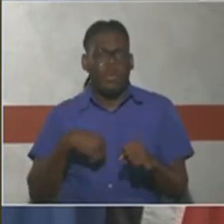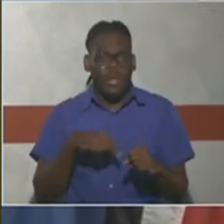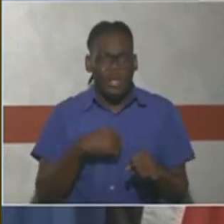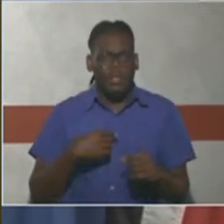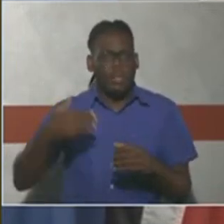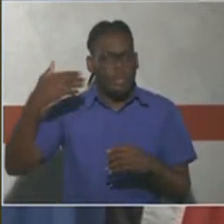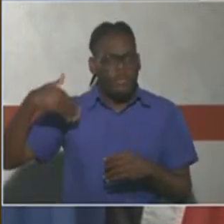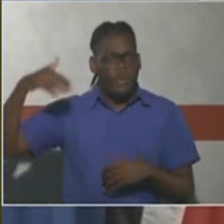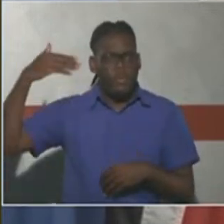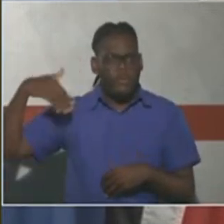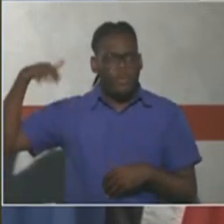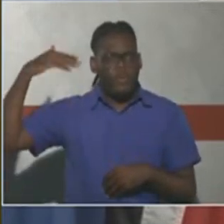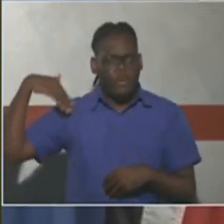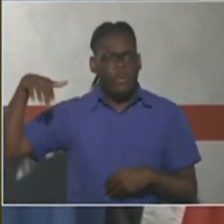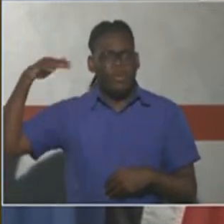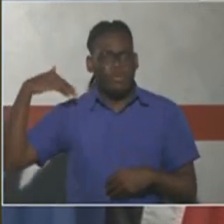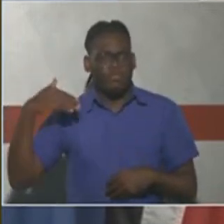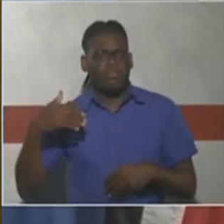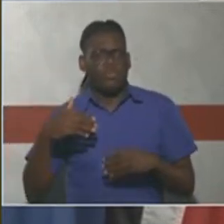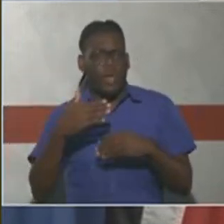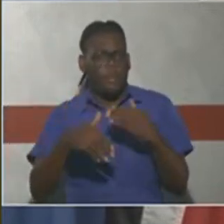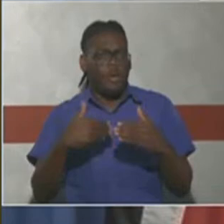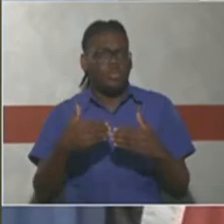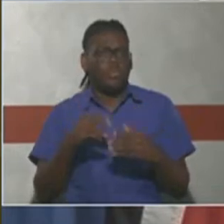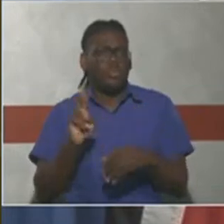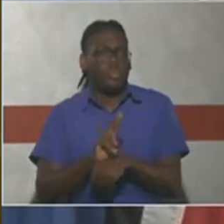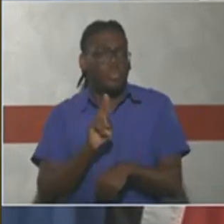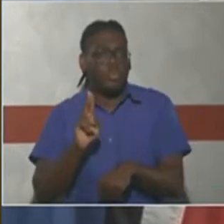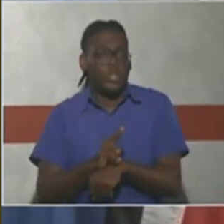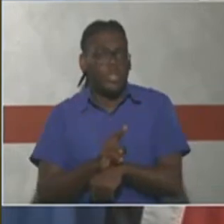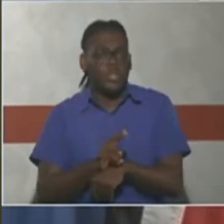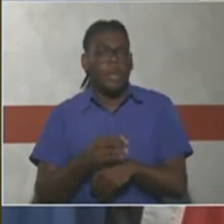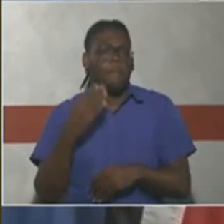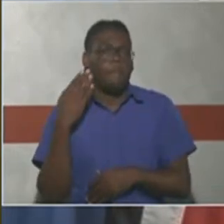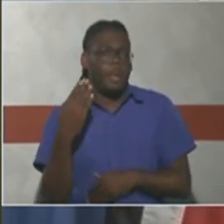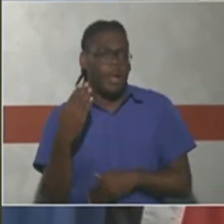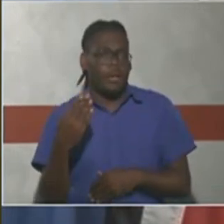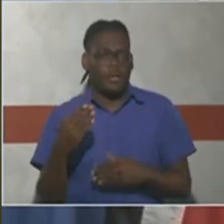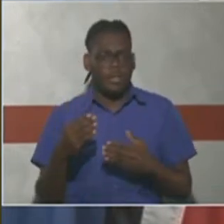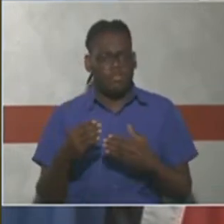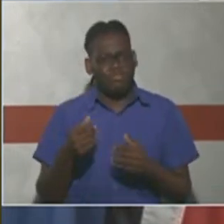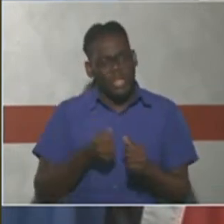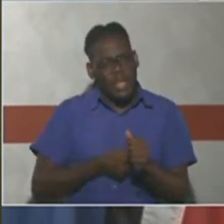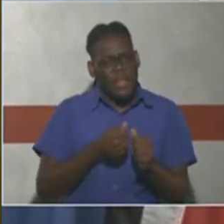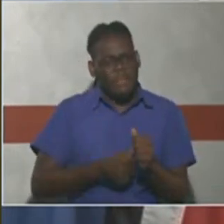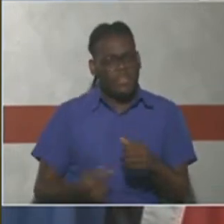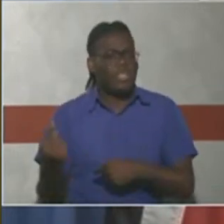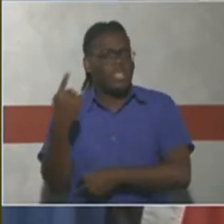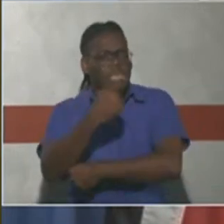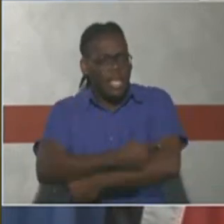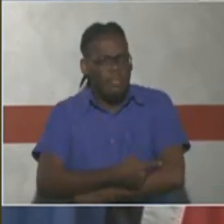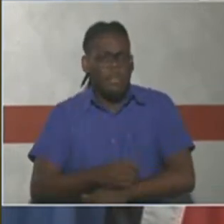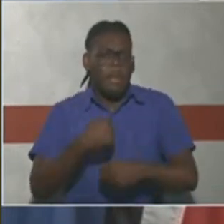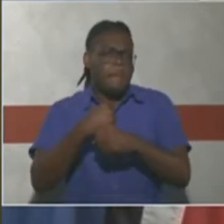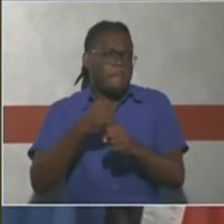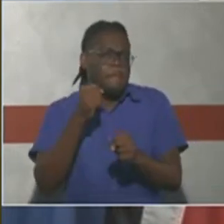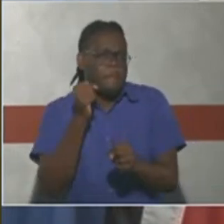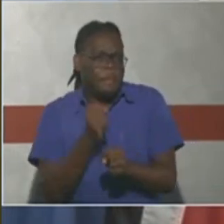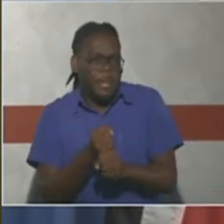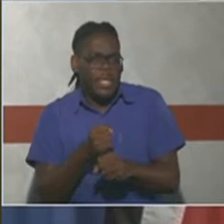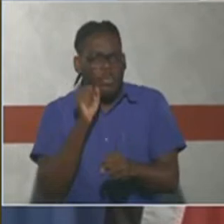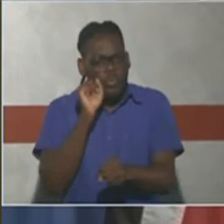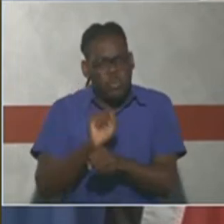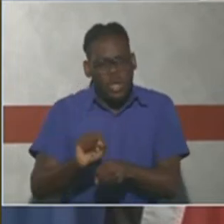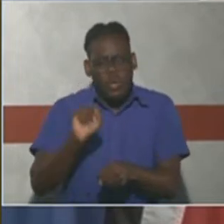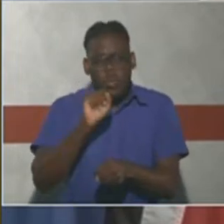amount, your reserves will be going down. And then you get to a point where, you start to wonder